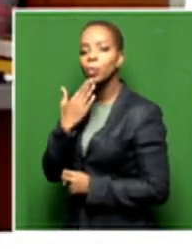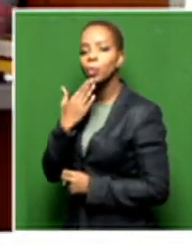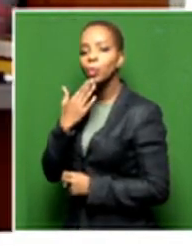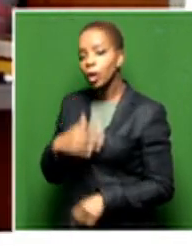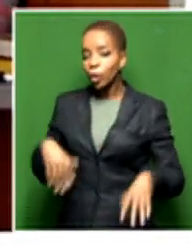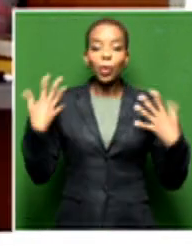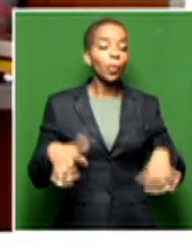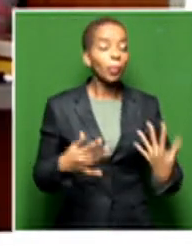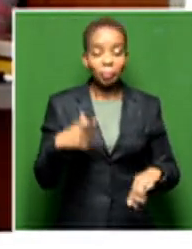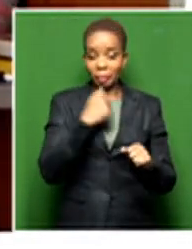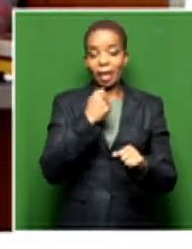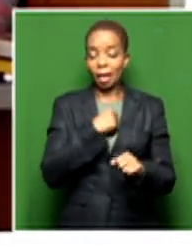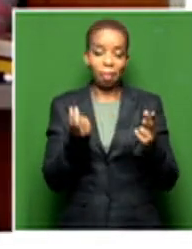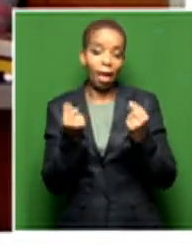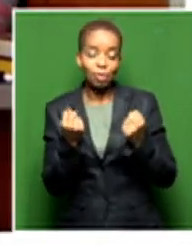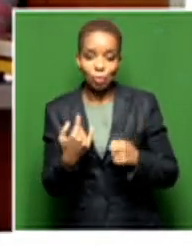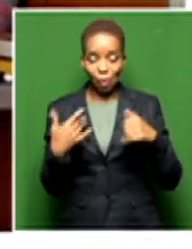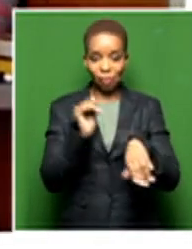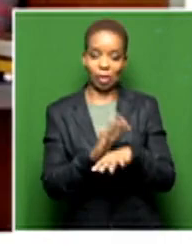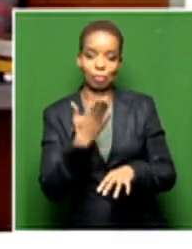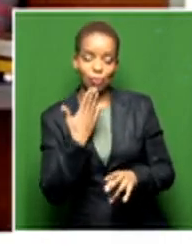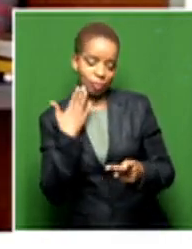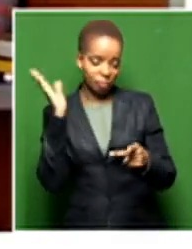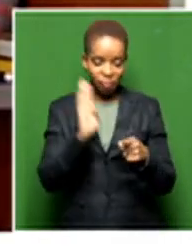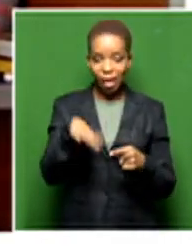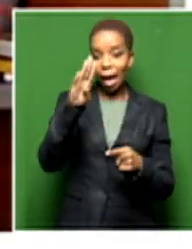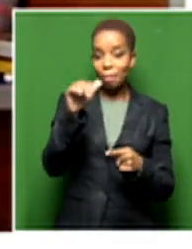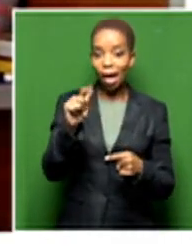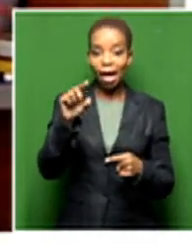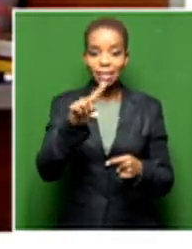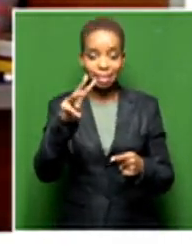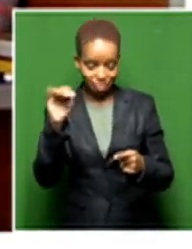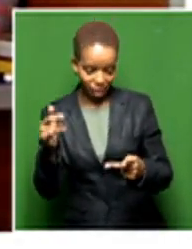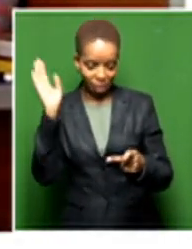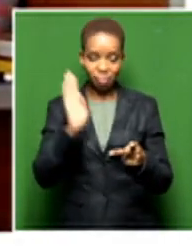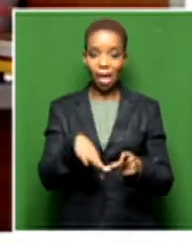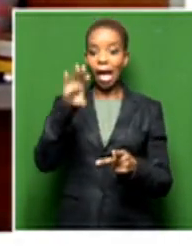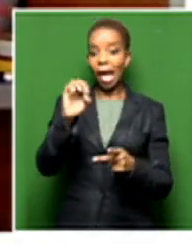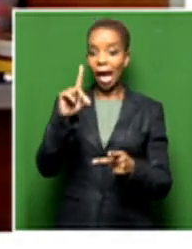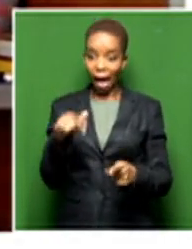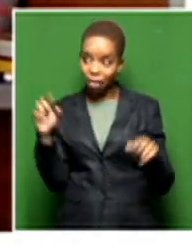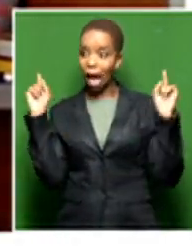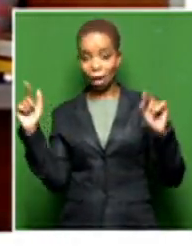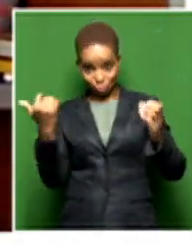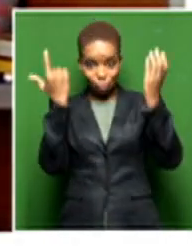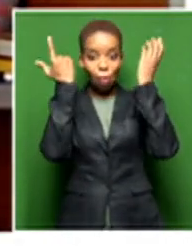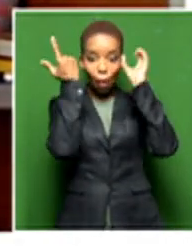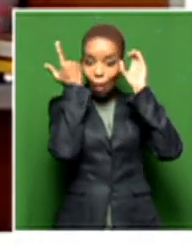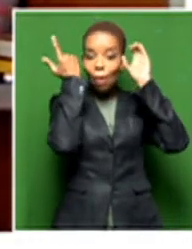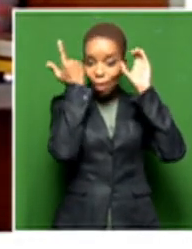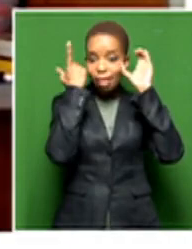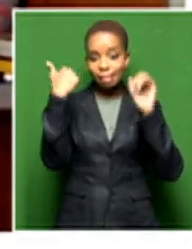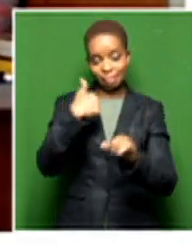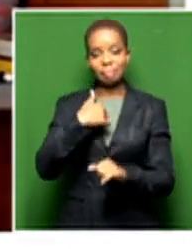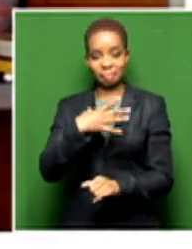Oh, Elmo's new friends are Basma and Jan. Oh, and they are so cool! Basma is a